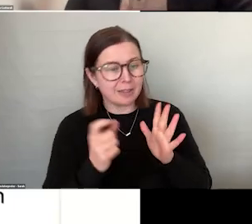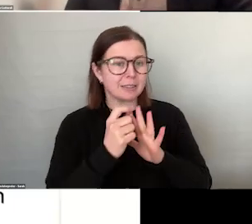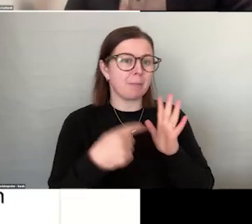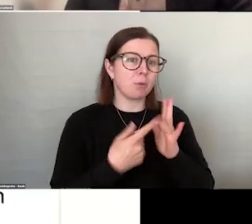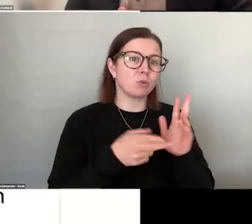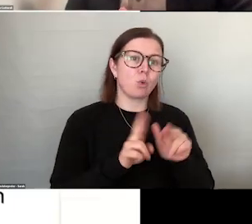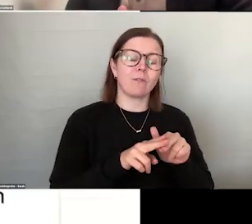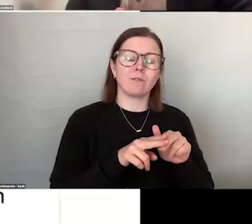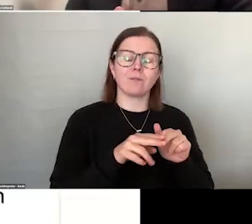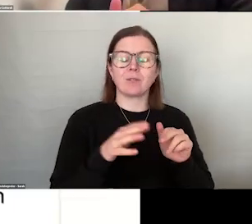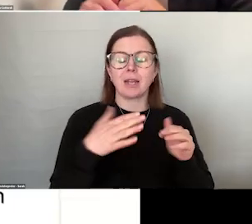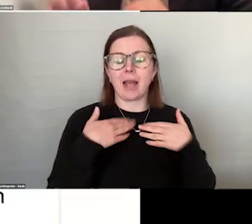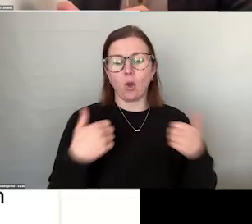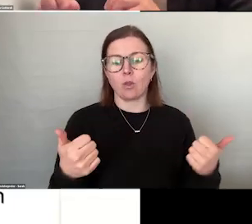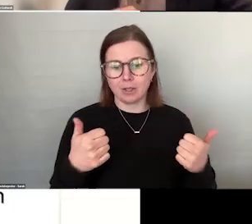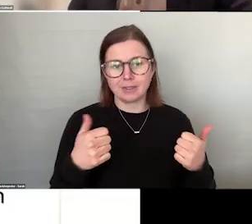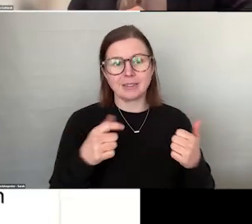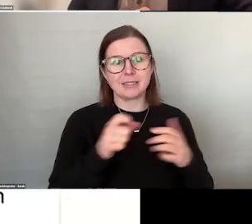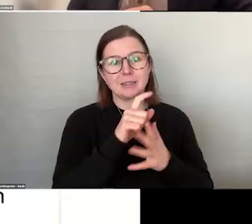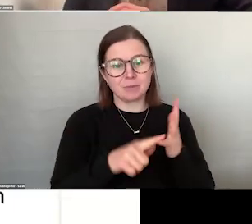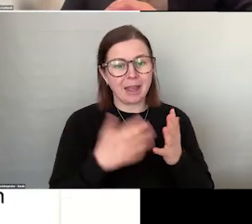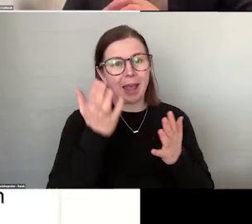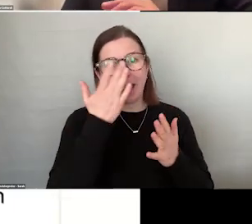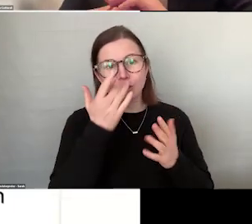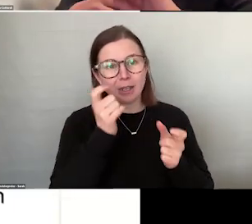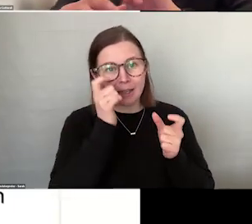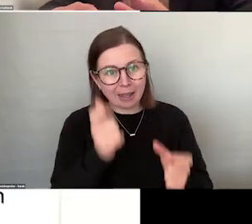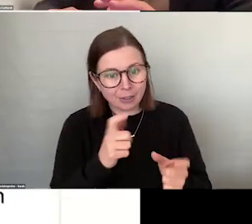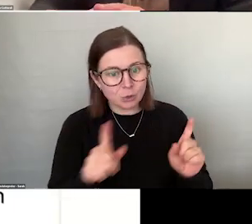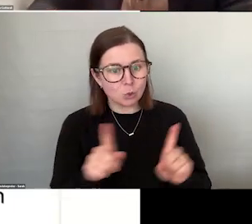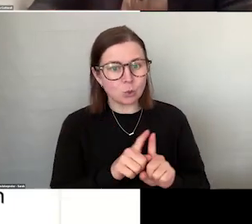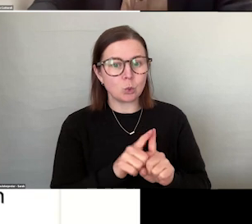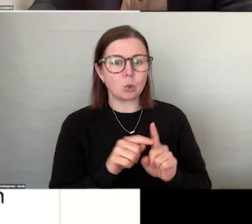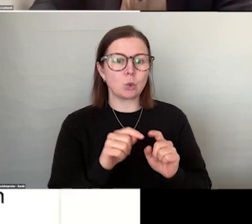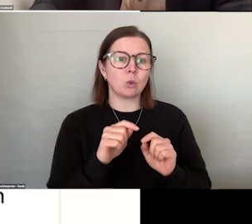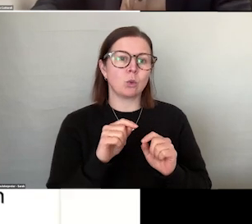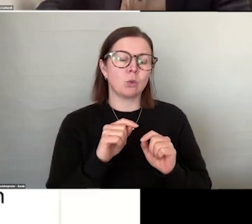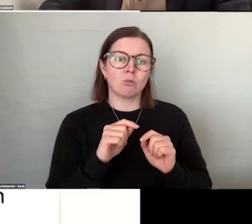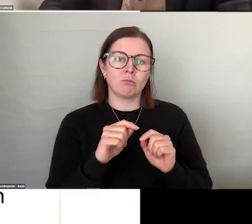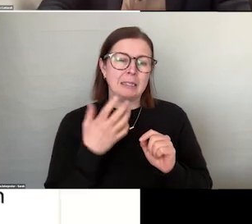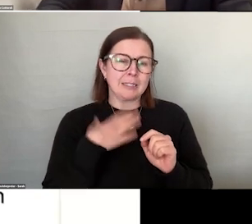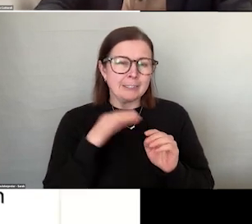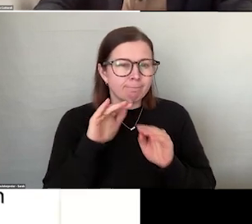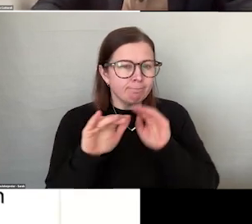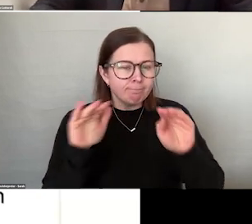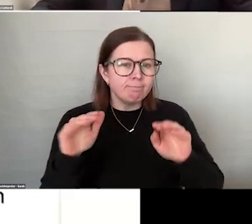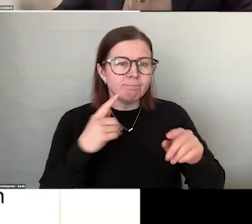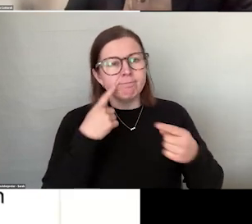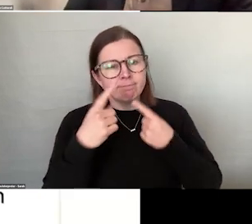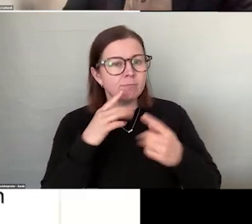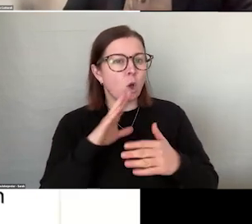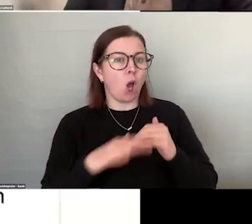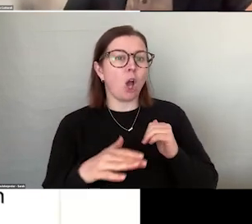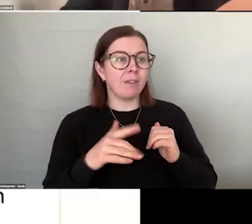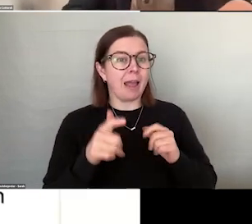of Health, Disability and Aged Care, to talk about how the care